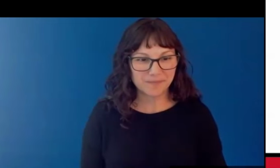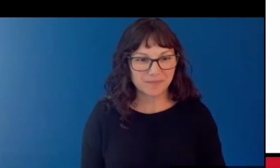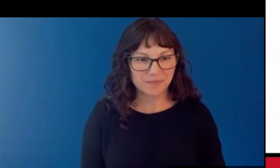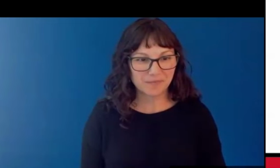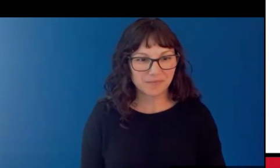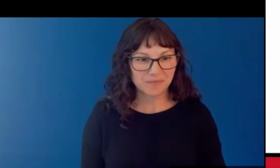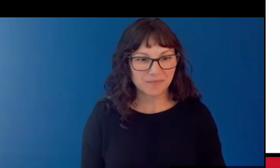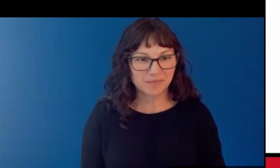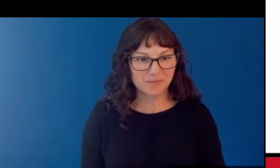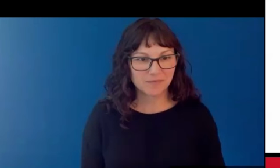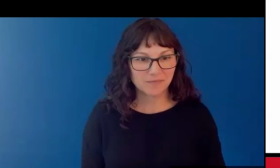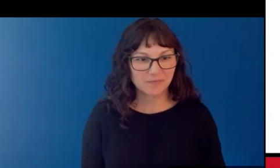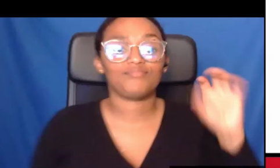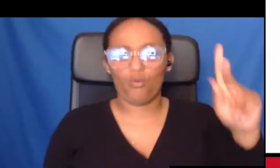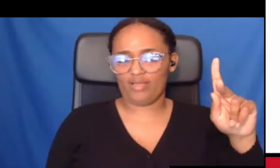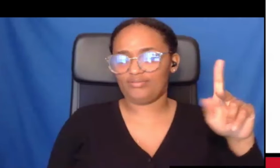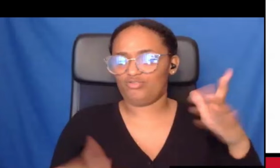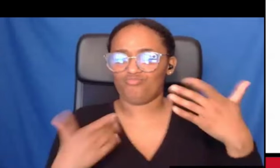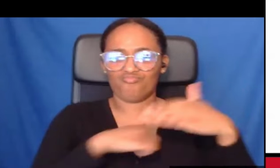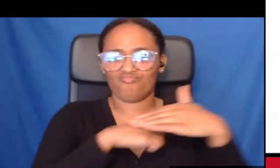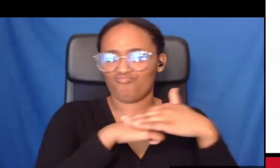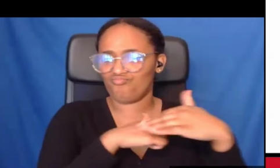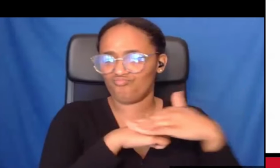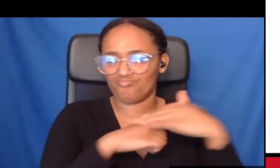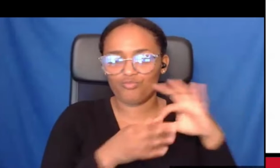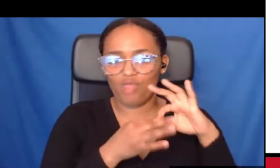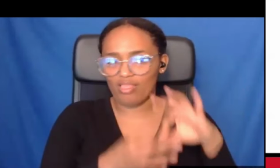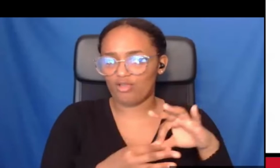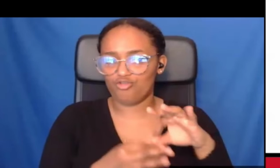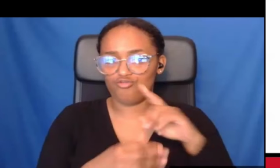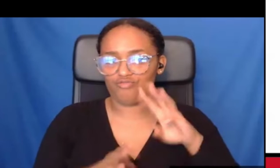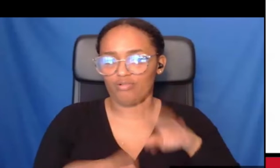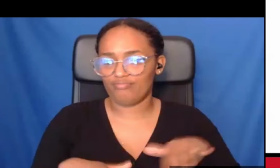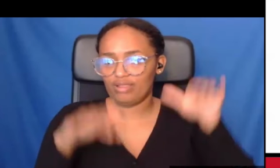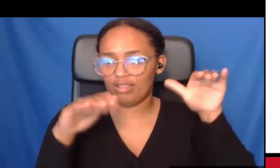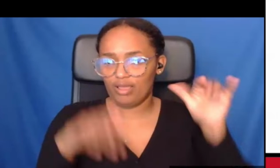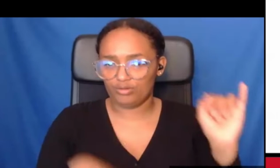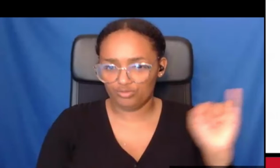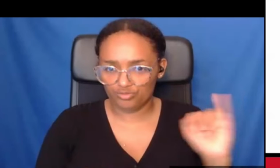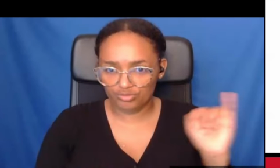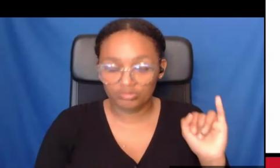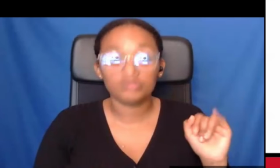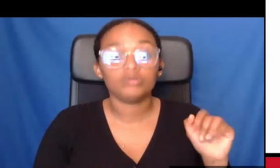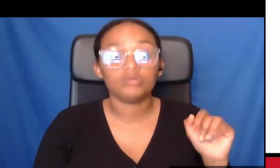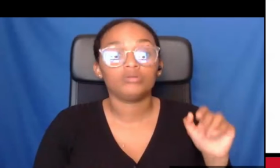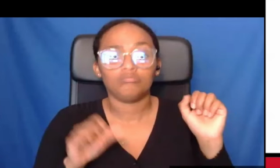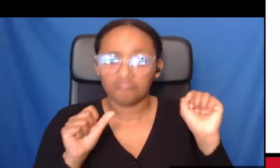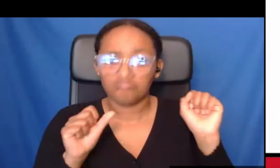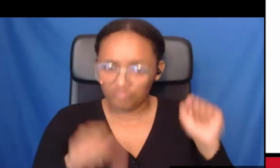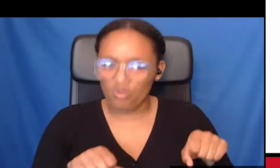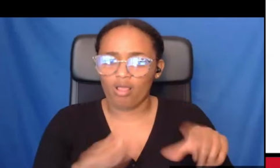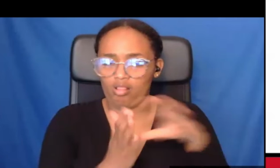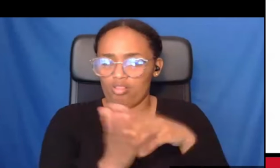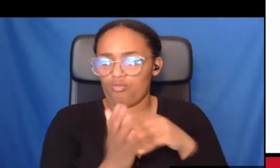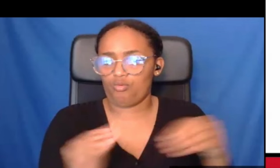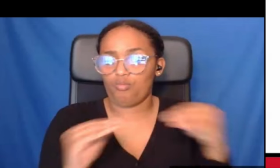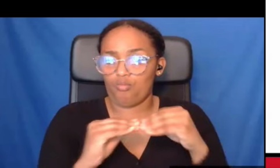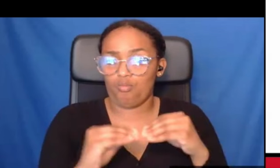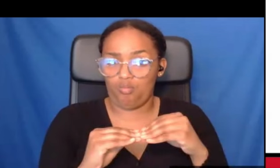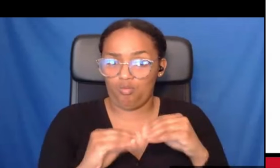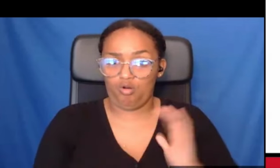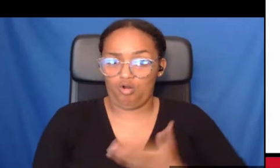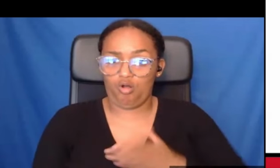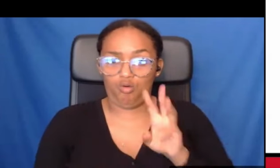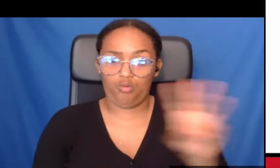insurance because you can definitely go down the flood insurance rabbit hole on our website,